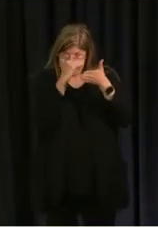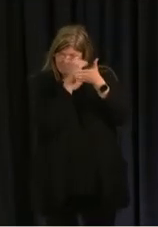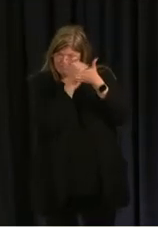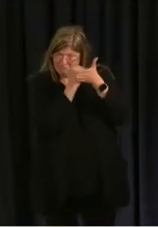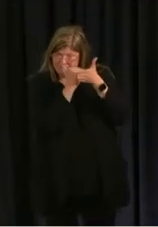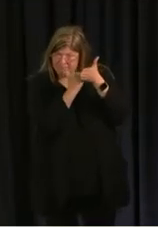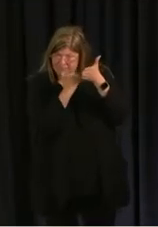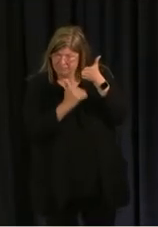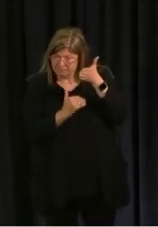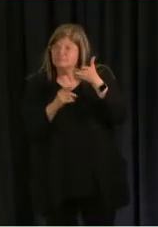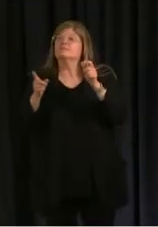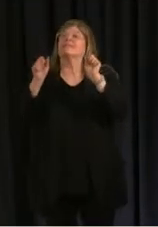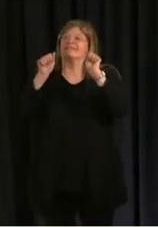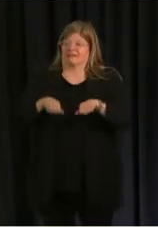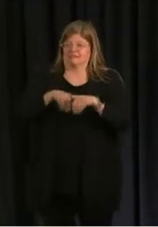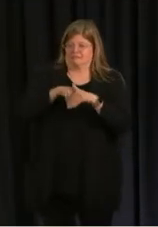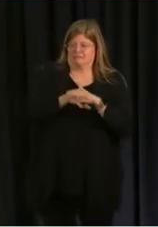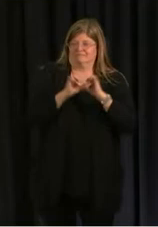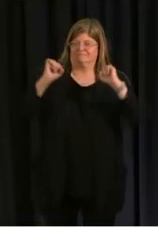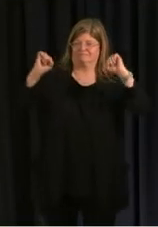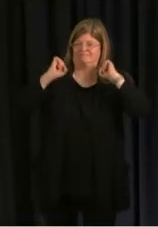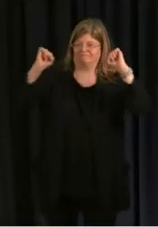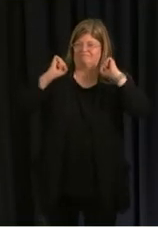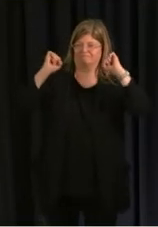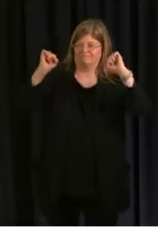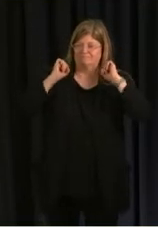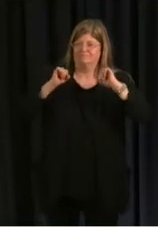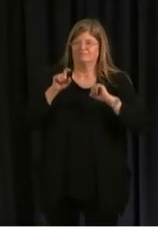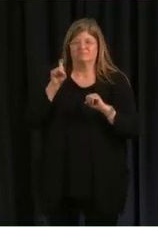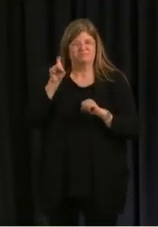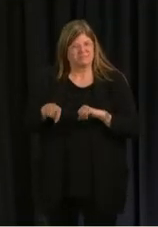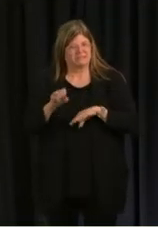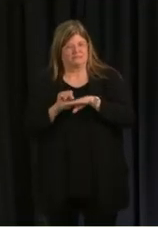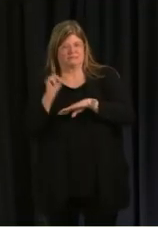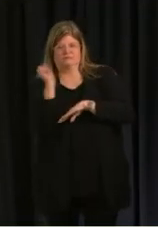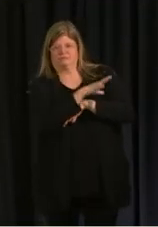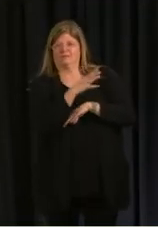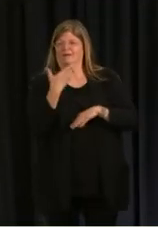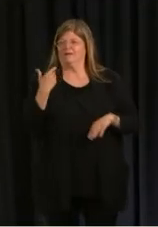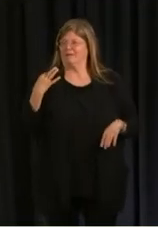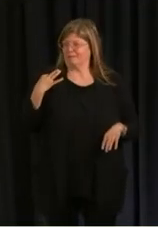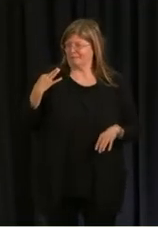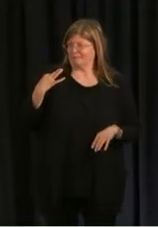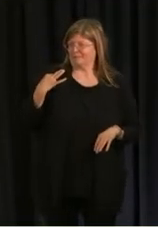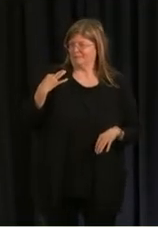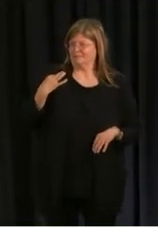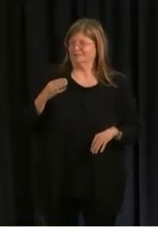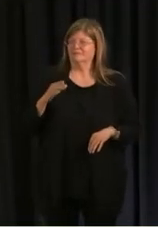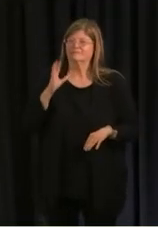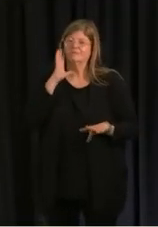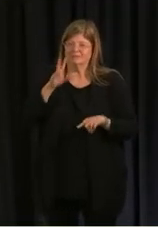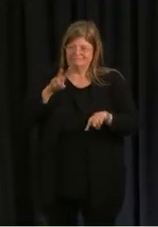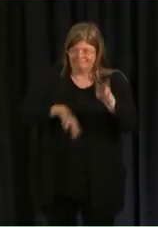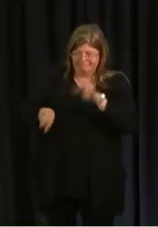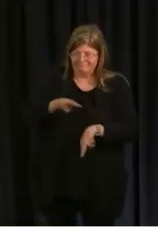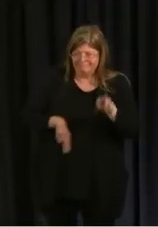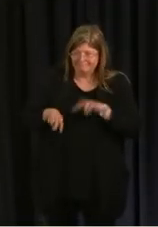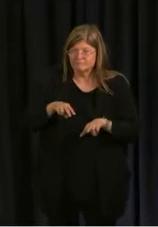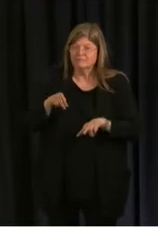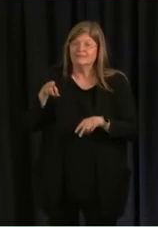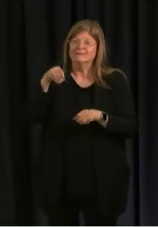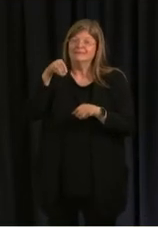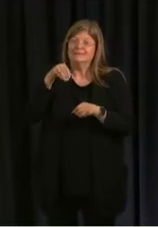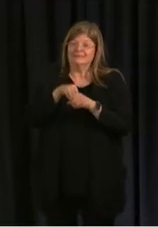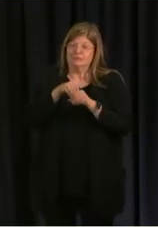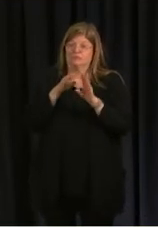calls. Beginning on March 22nd, indoor group fitness classes can resume, so that means indoor group fitness studios can open